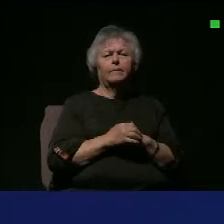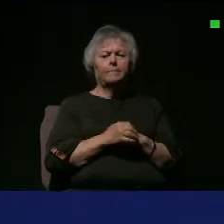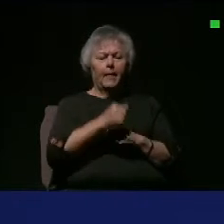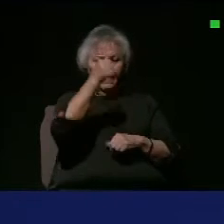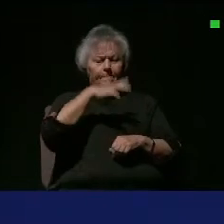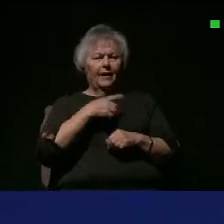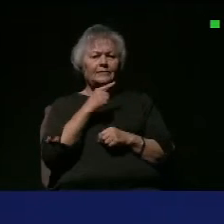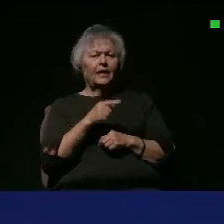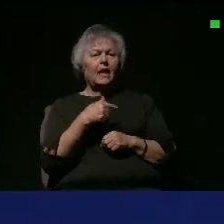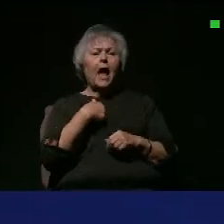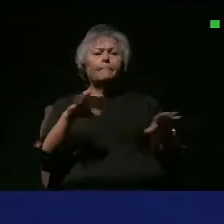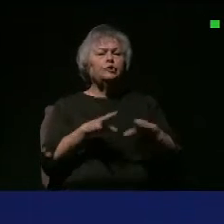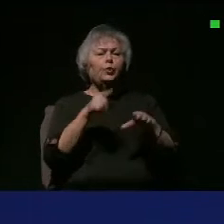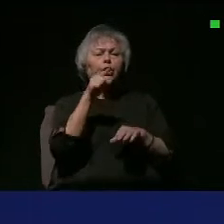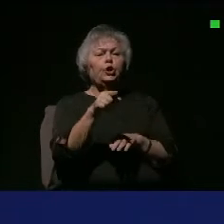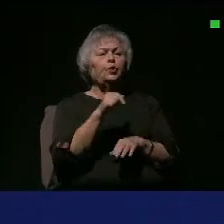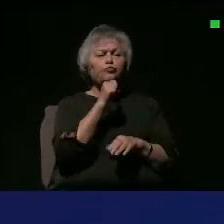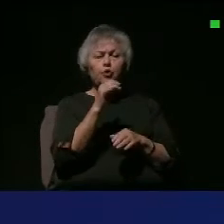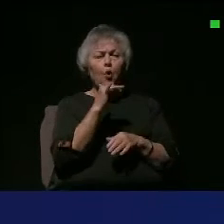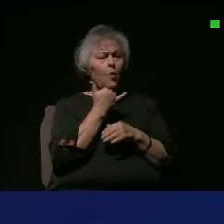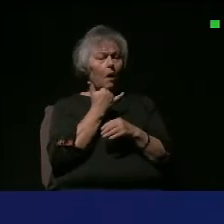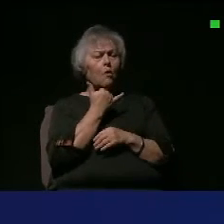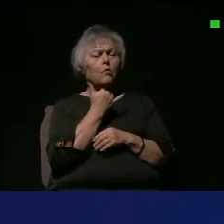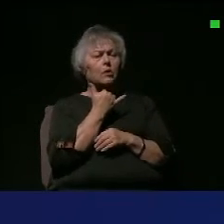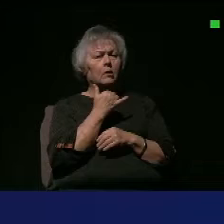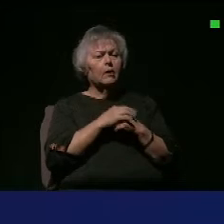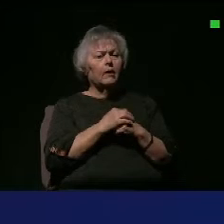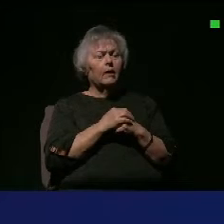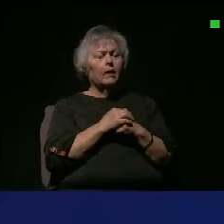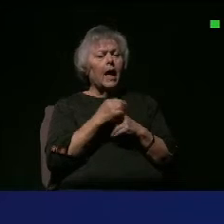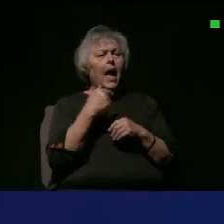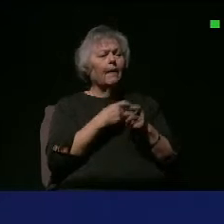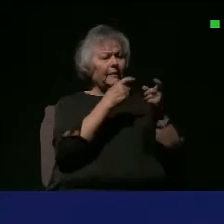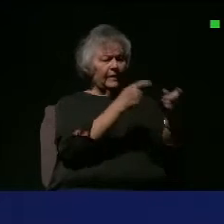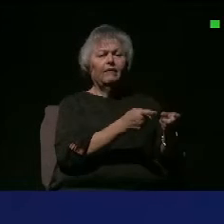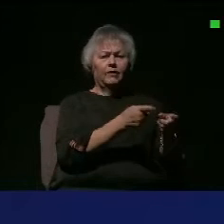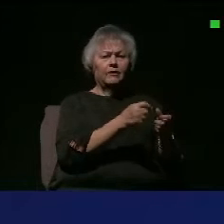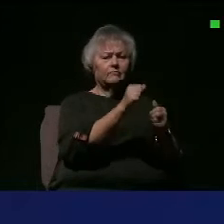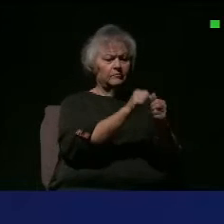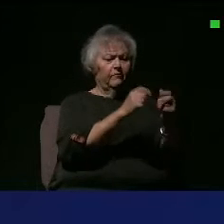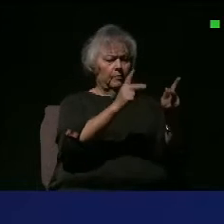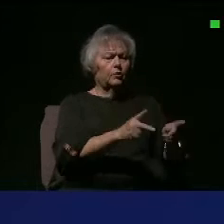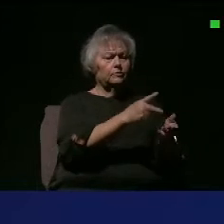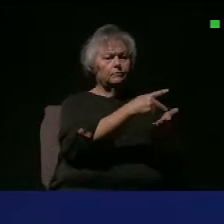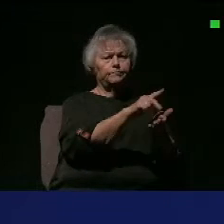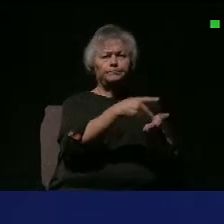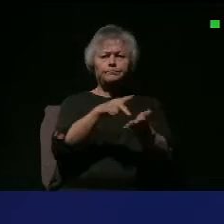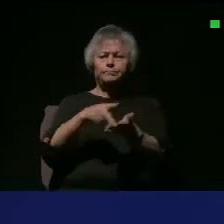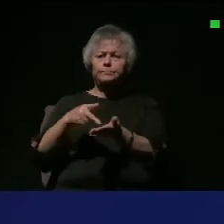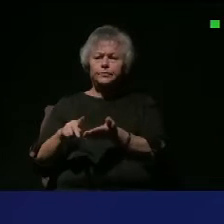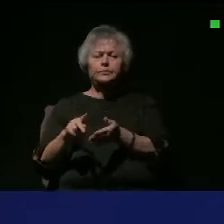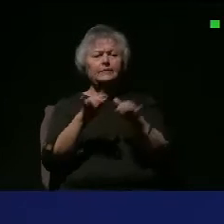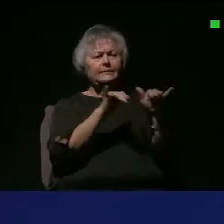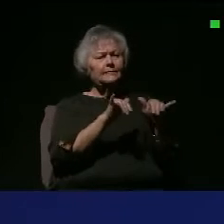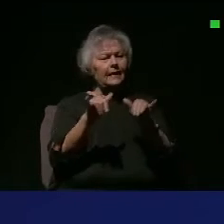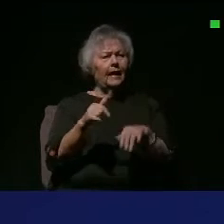is yours and go. But I wish to give to this last man the same as to you. Is it not lawful for me to do what I wish with what